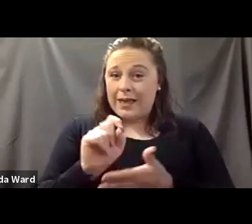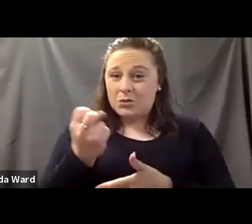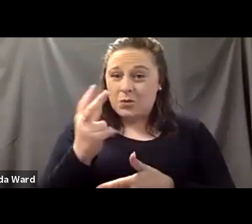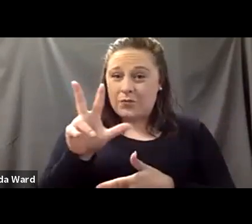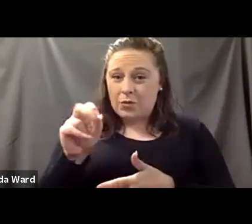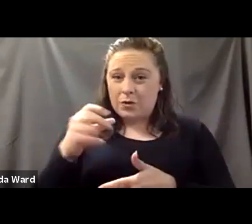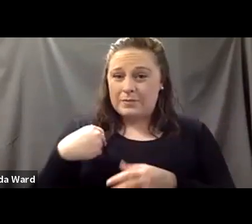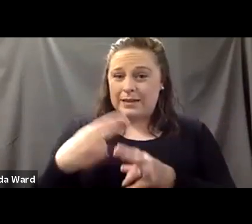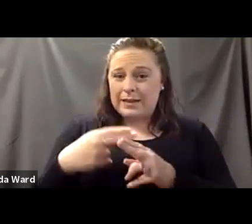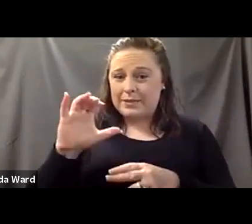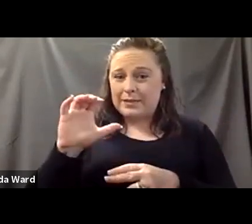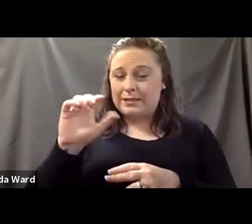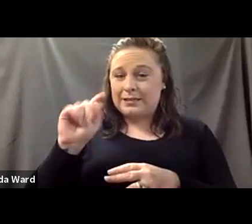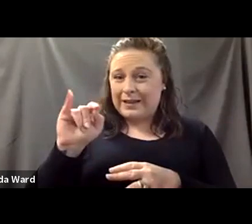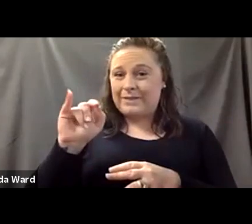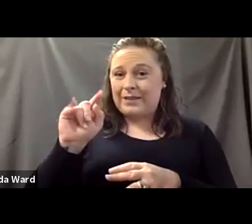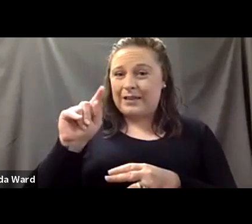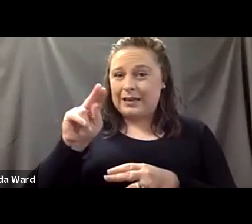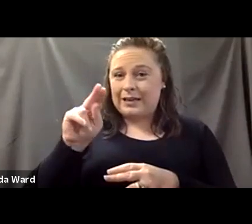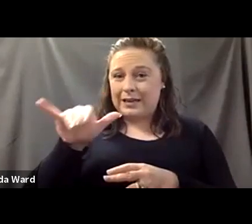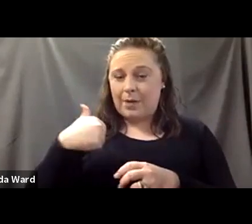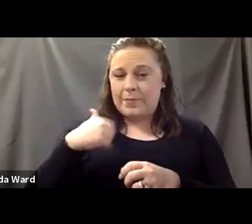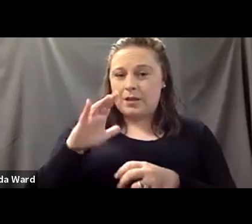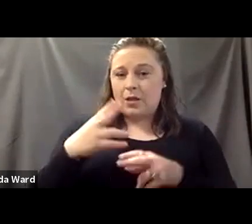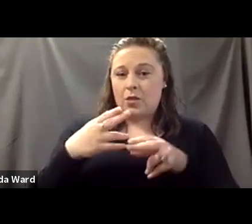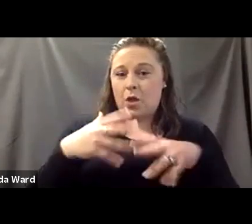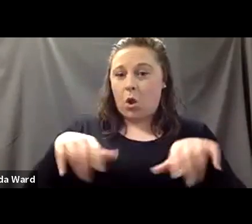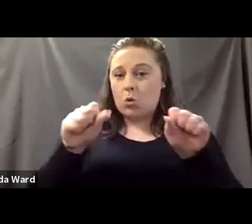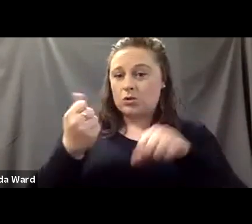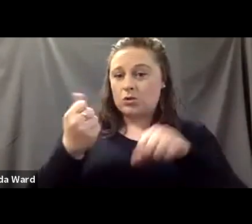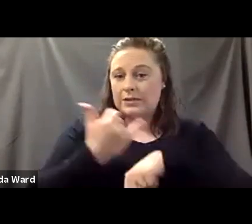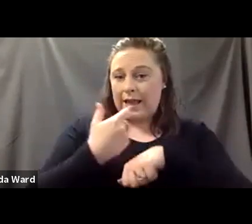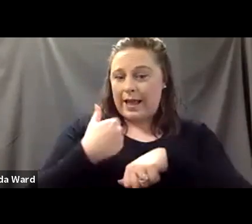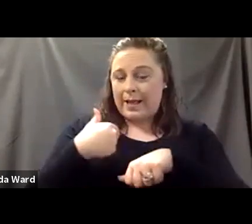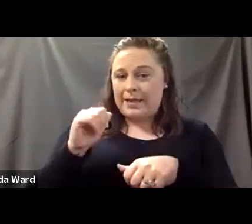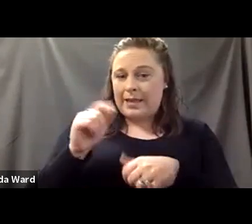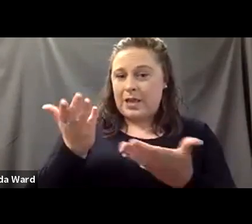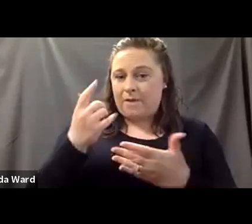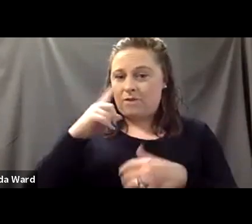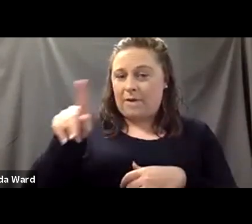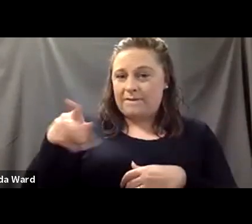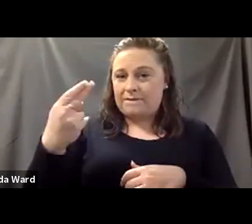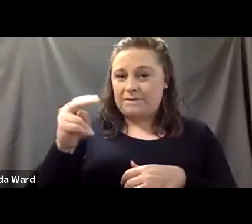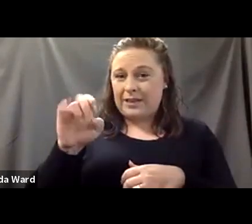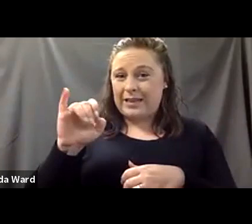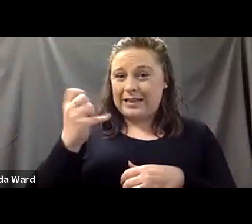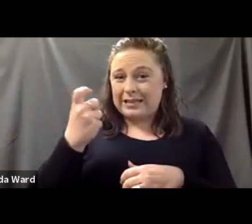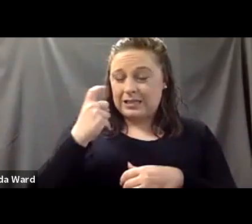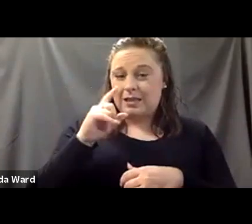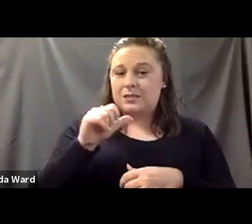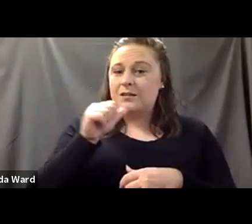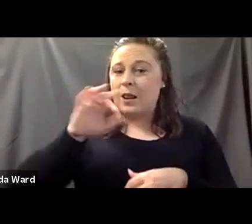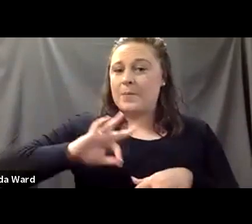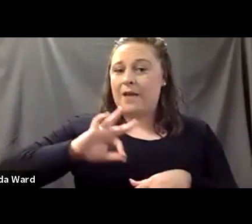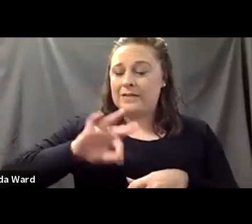Tiffany Clayton. I'll be your brief host for today. I'm here on behalf of Phoenix, which is a nonprofit here in the Huntsville area that